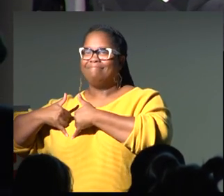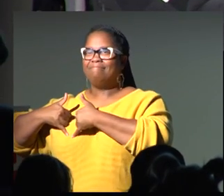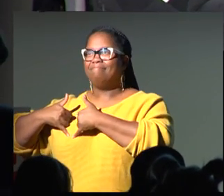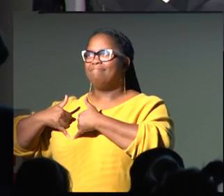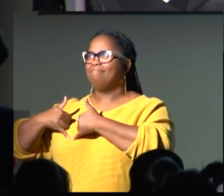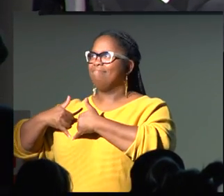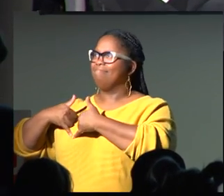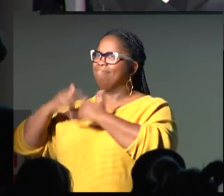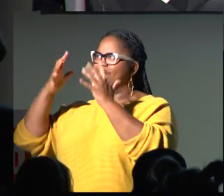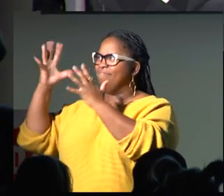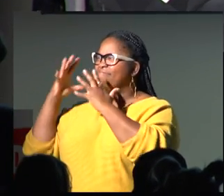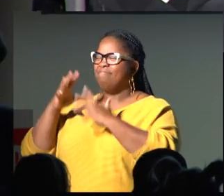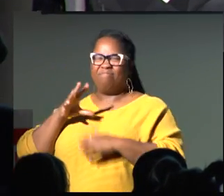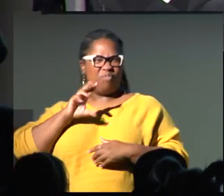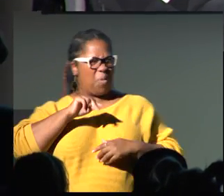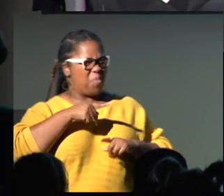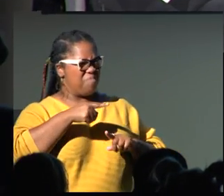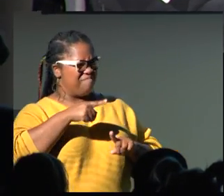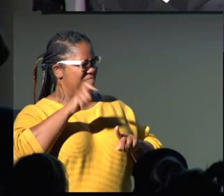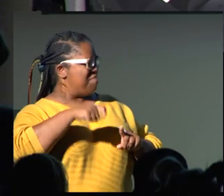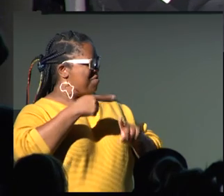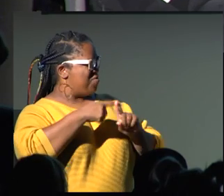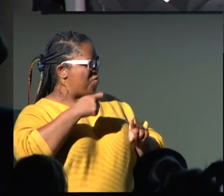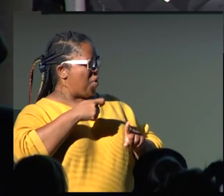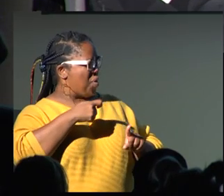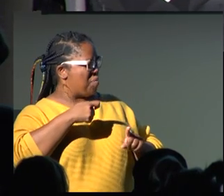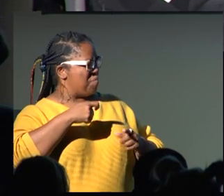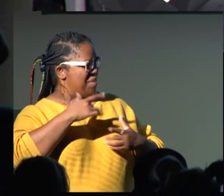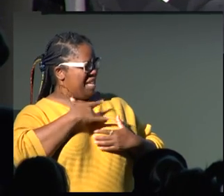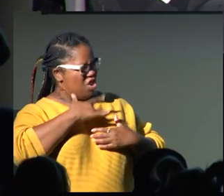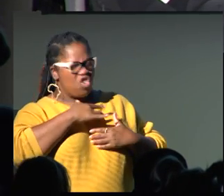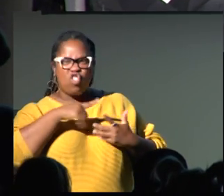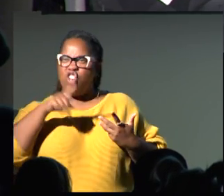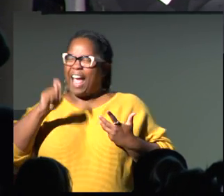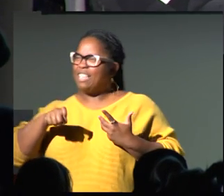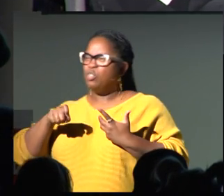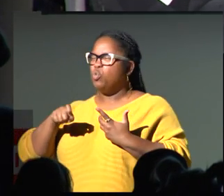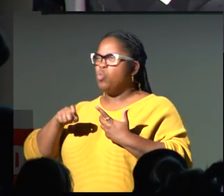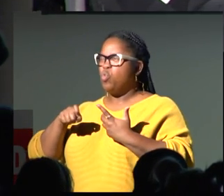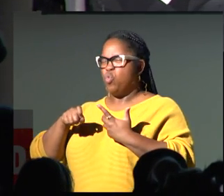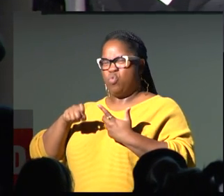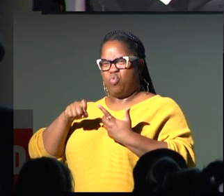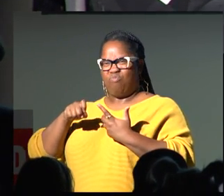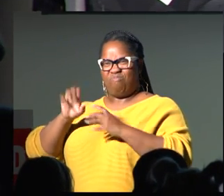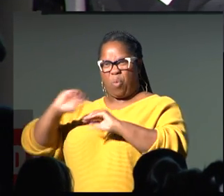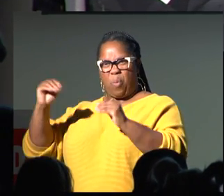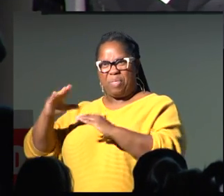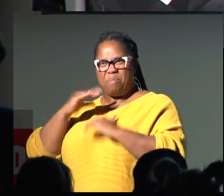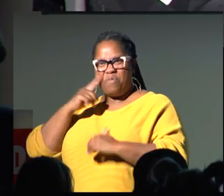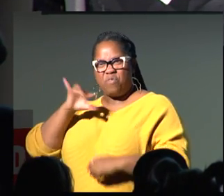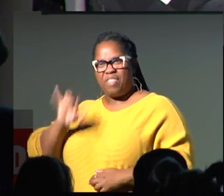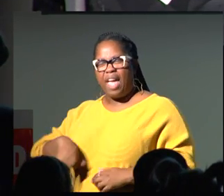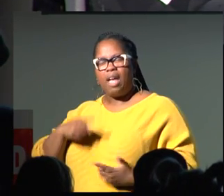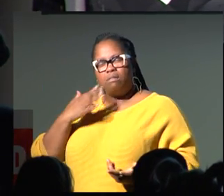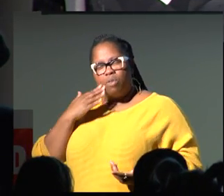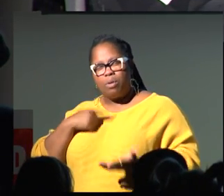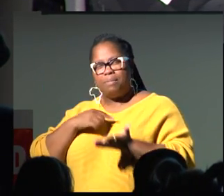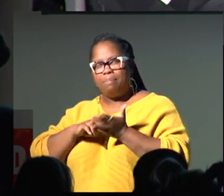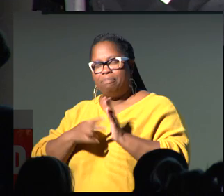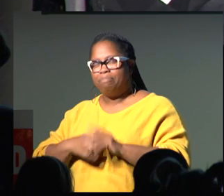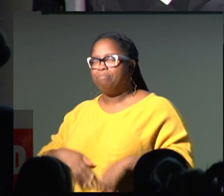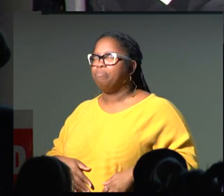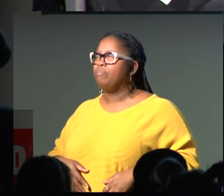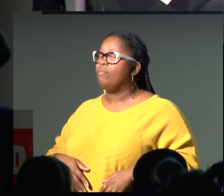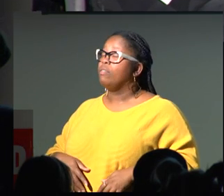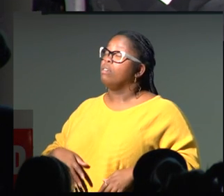or it has to come from here. Yeah, it can't be here. Yeah, it has to transcend all of that. Mm-hmm. You know, and